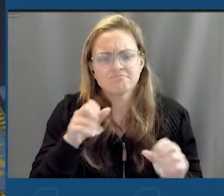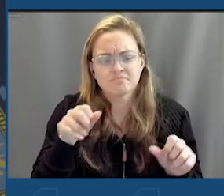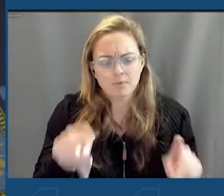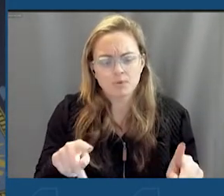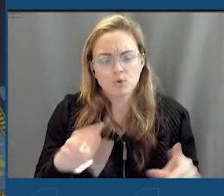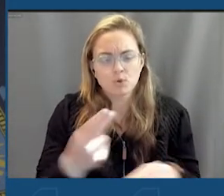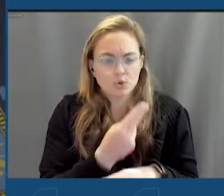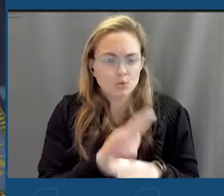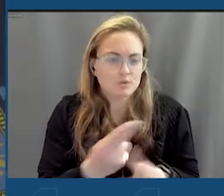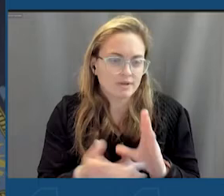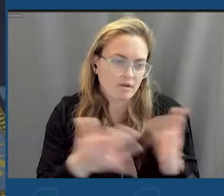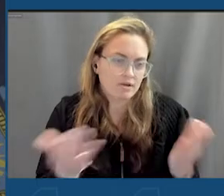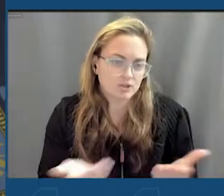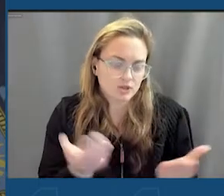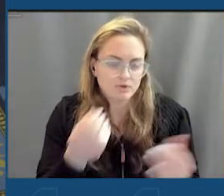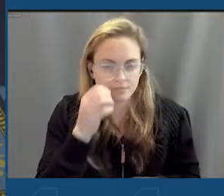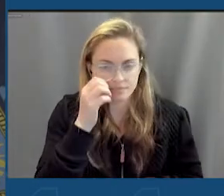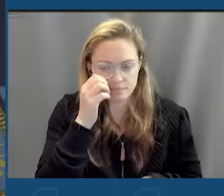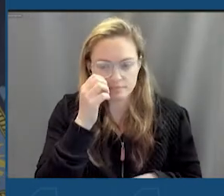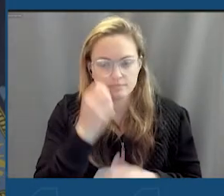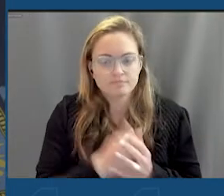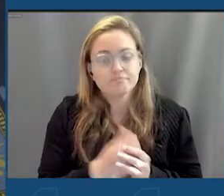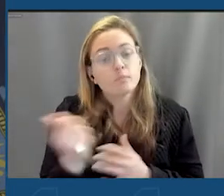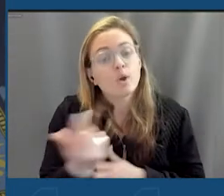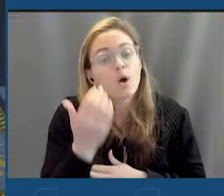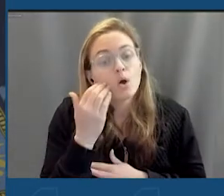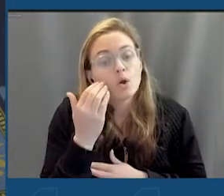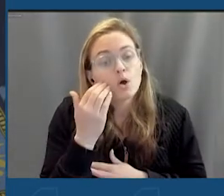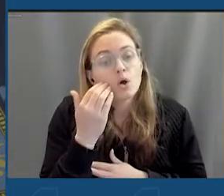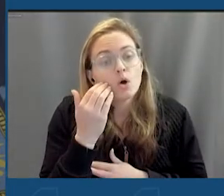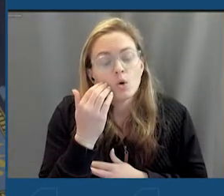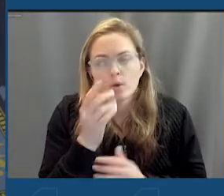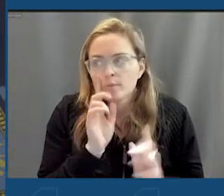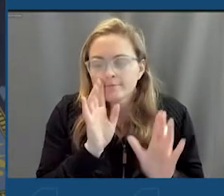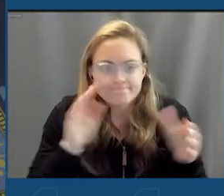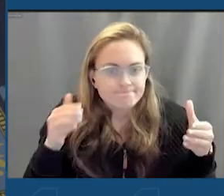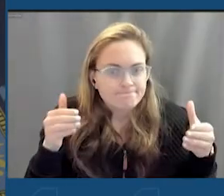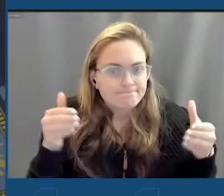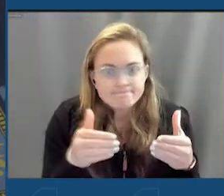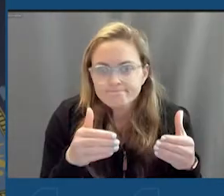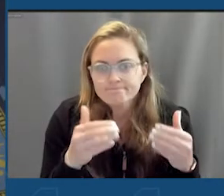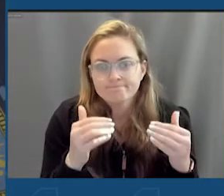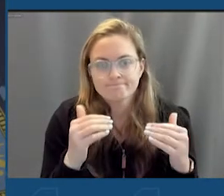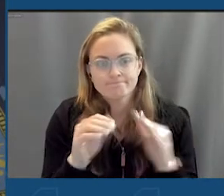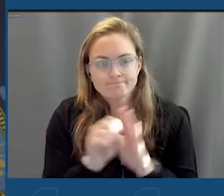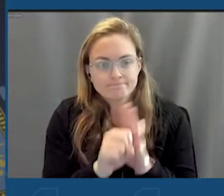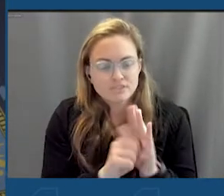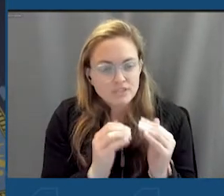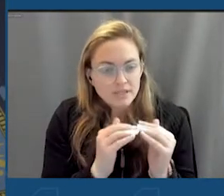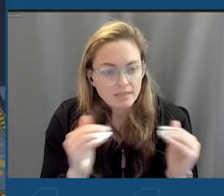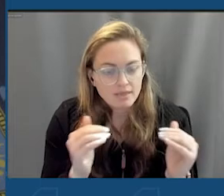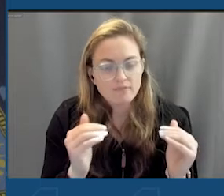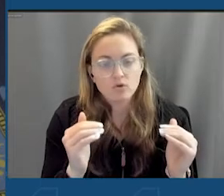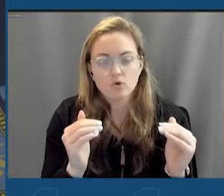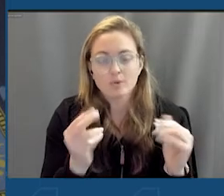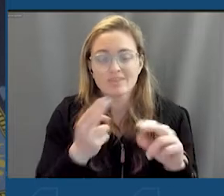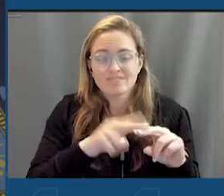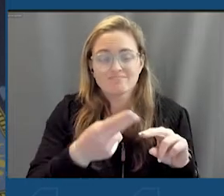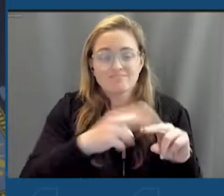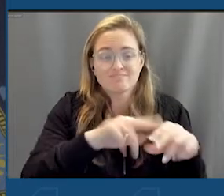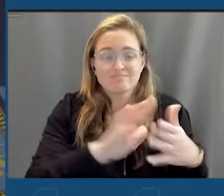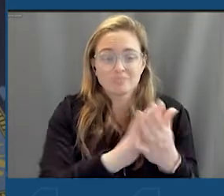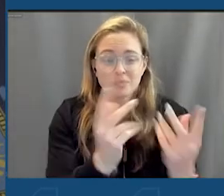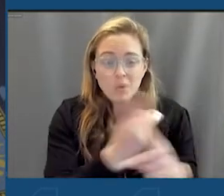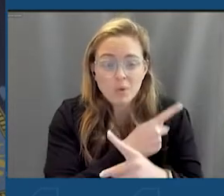technology here. So we all know that we've been laser focused at the state level, the rising crime. Some